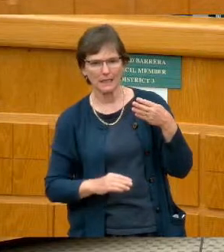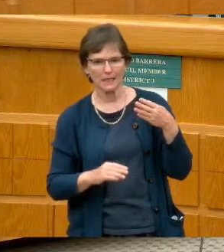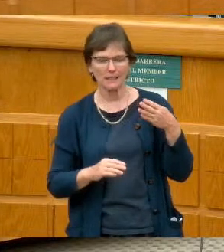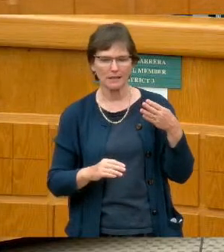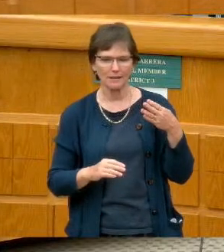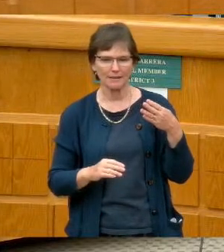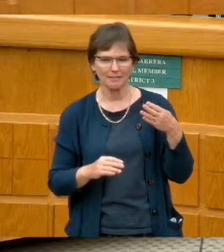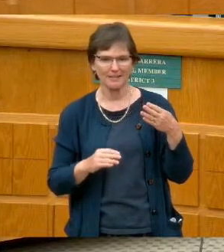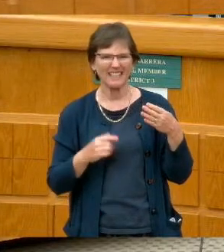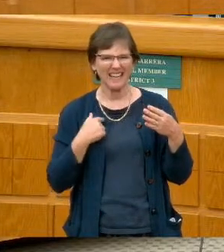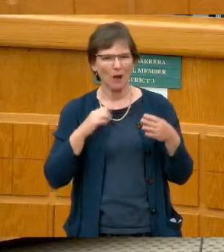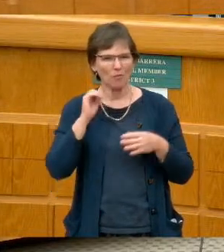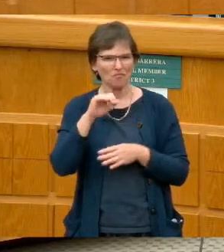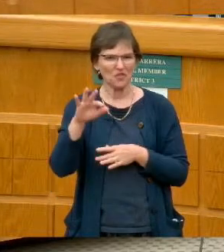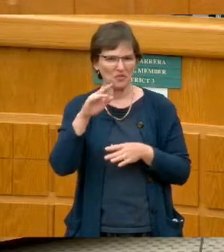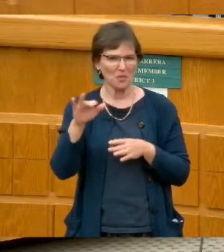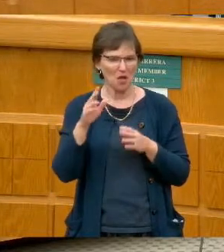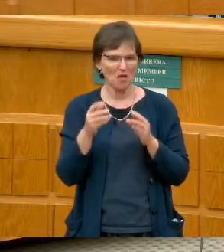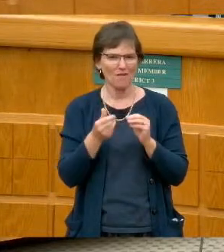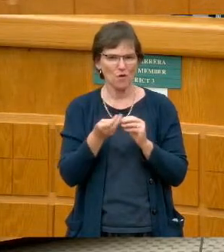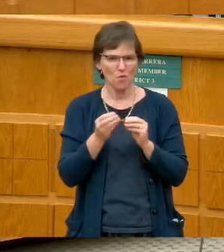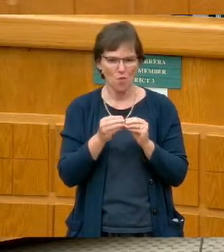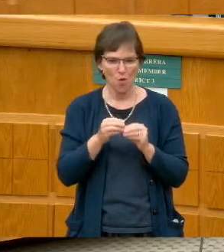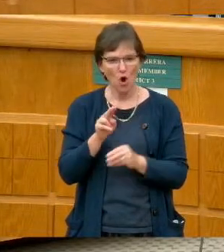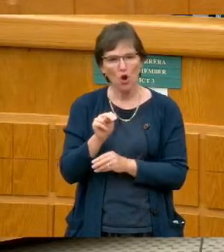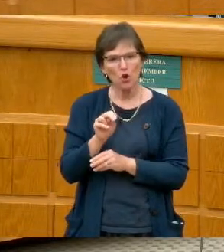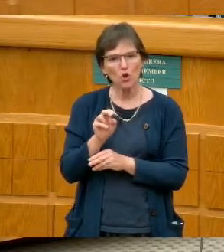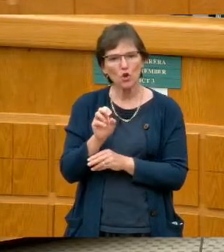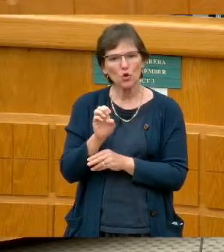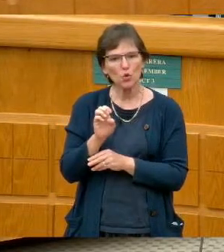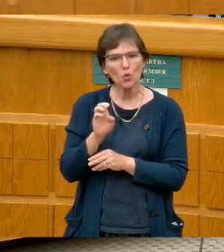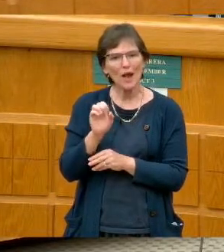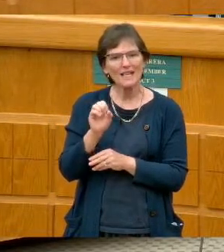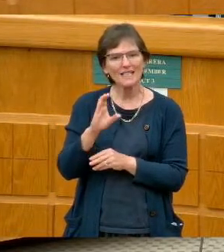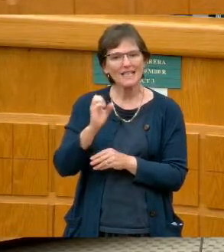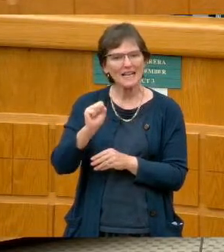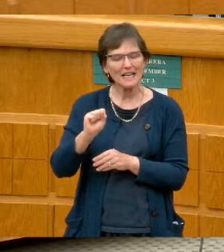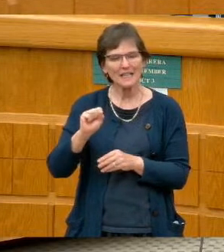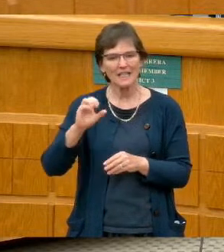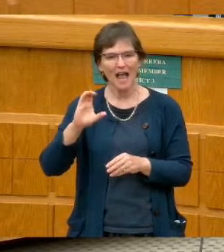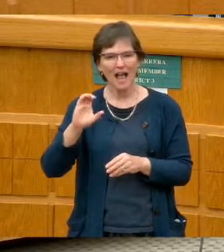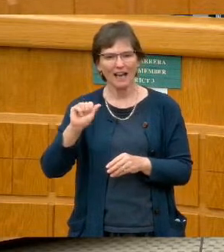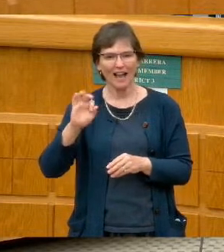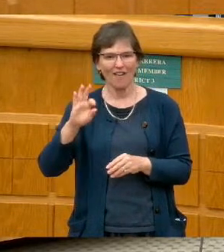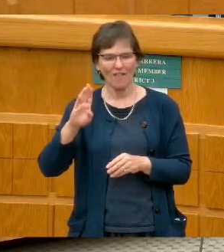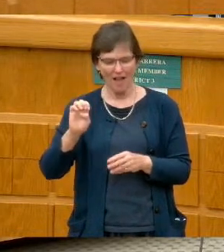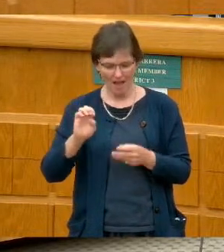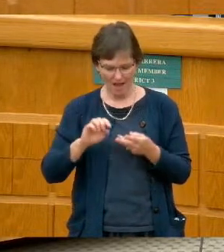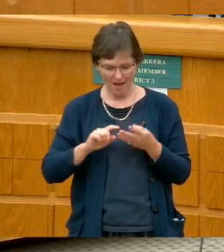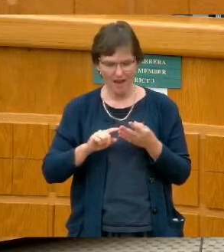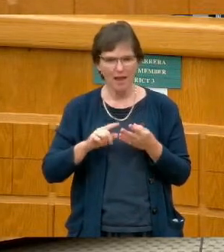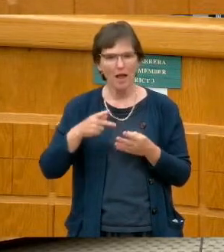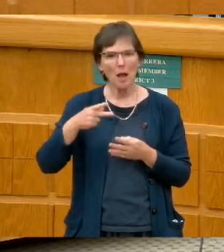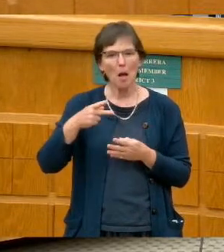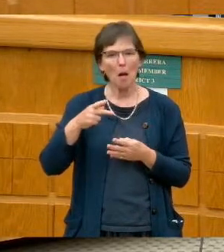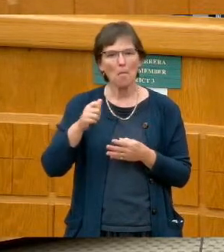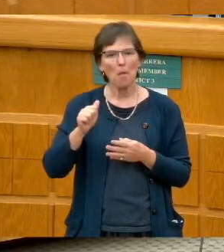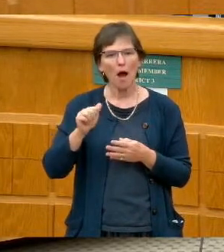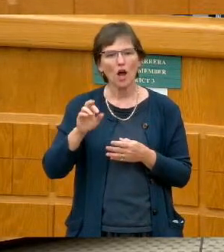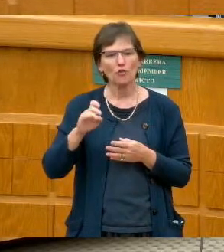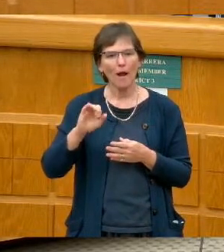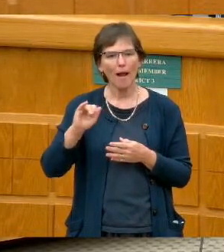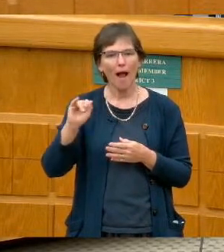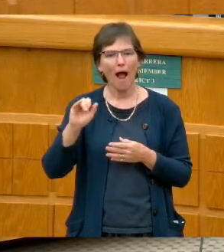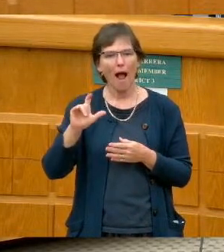Cafe, that's Northwest Boulevard in Robstown. Padre Island Burger Company, Pizza Hut, Port